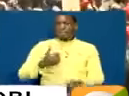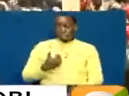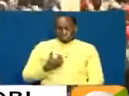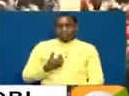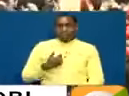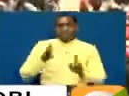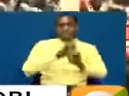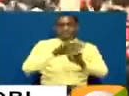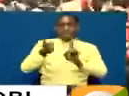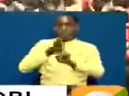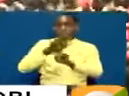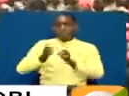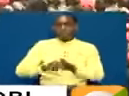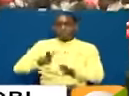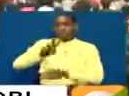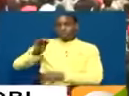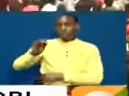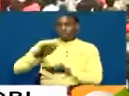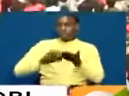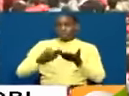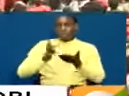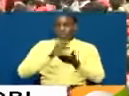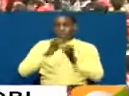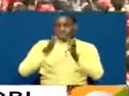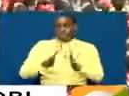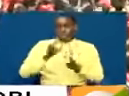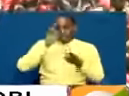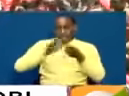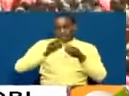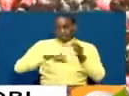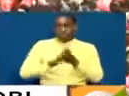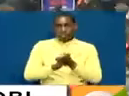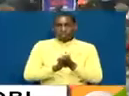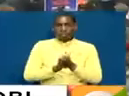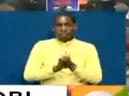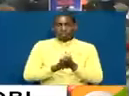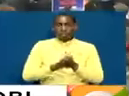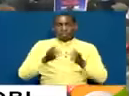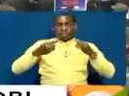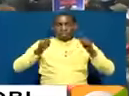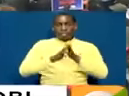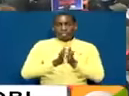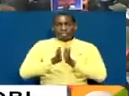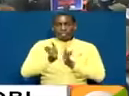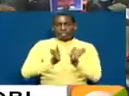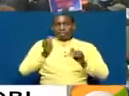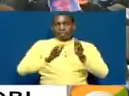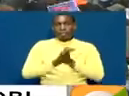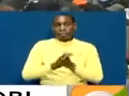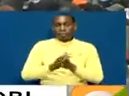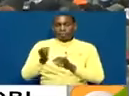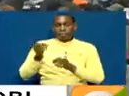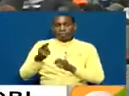is wooing its over 2 million registered voters in a bid to clinch the August 9th general